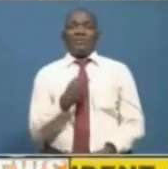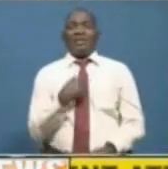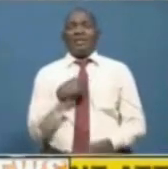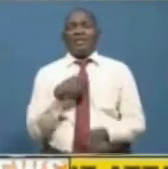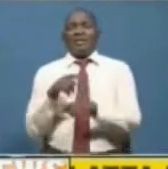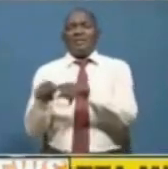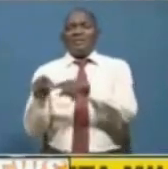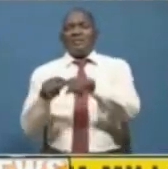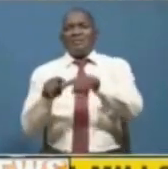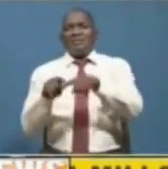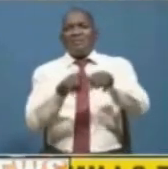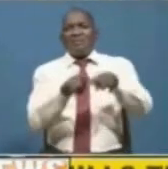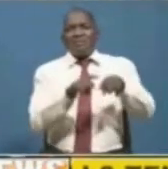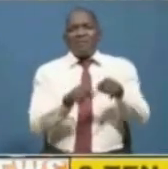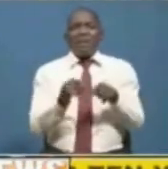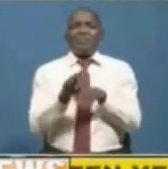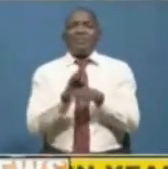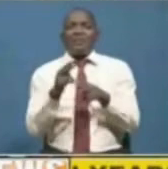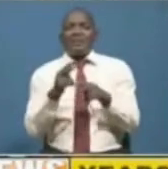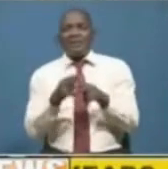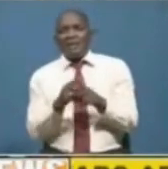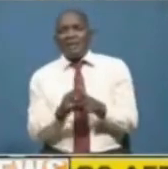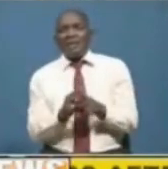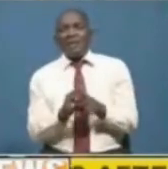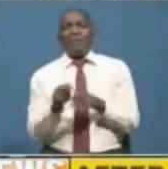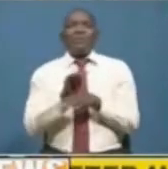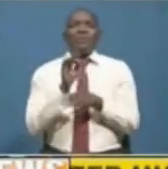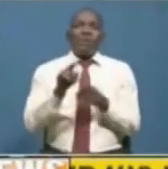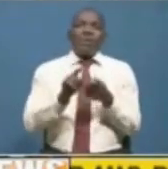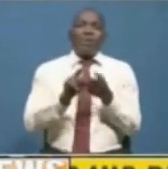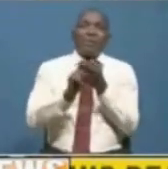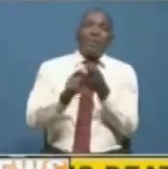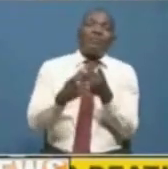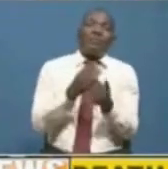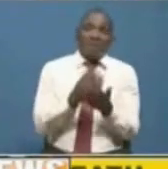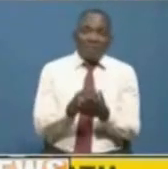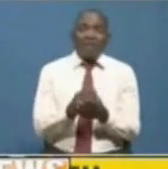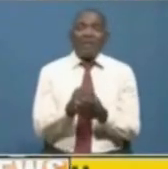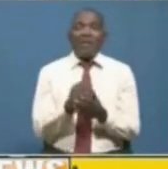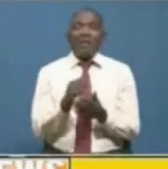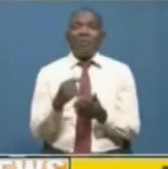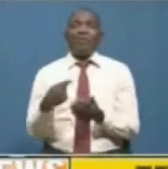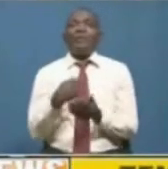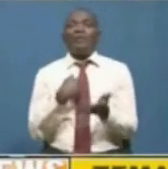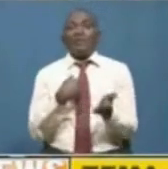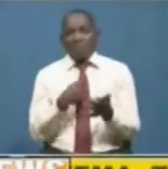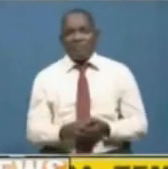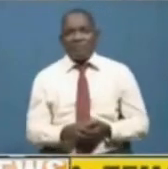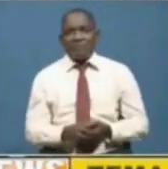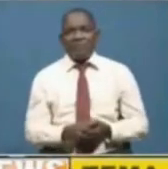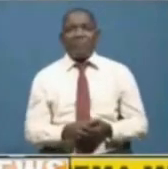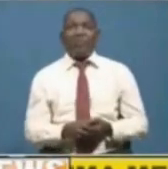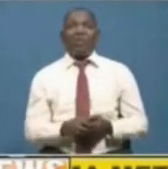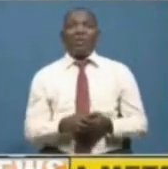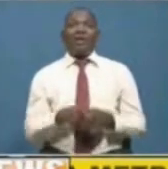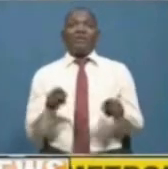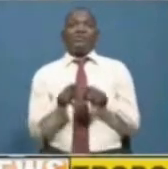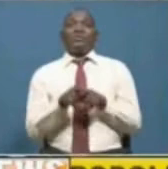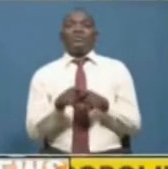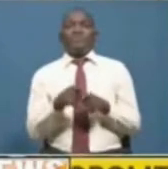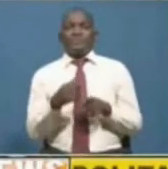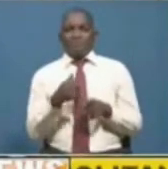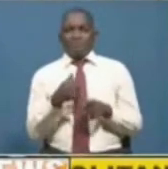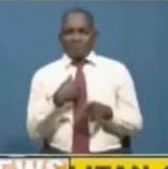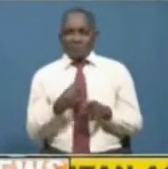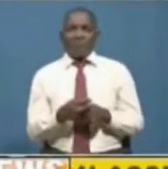course, business names, sole proprietorships, partnerships, subsidiary business names. We have intellectual